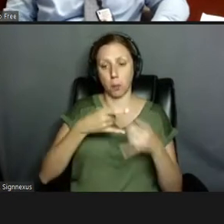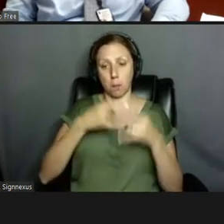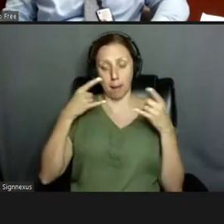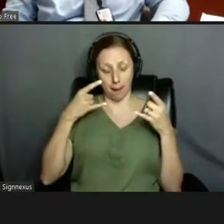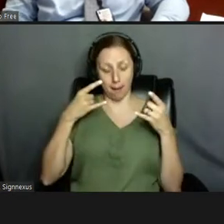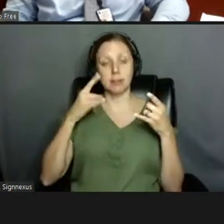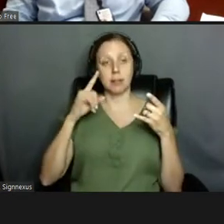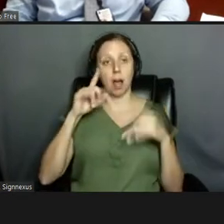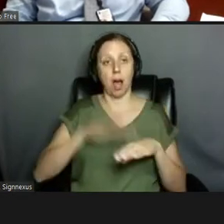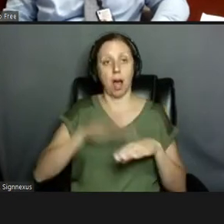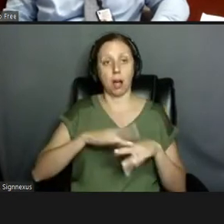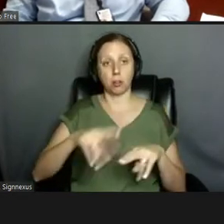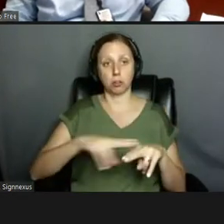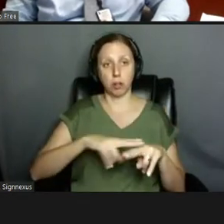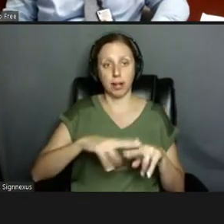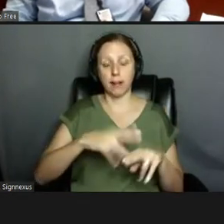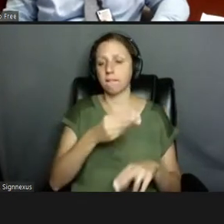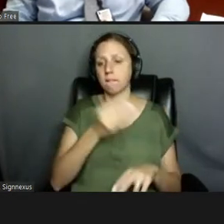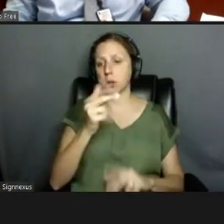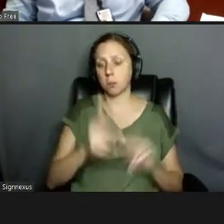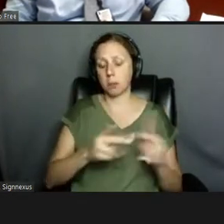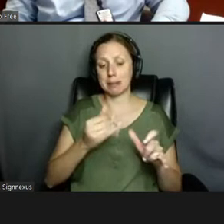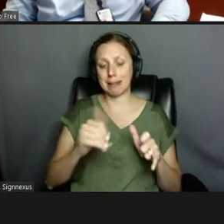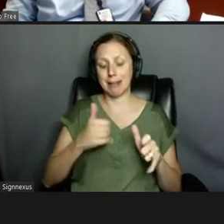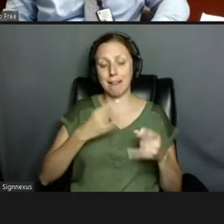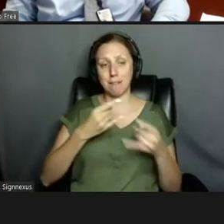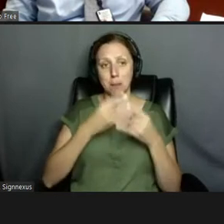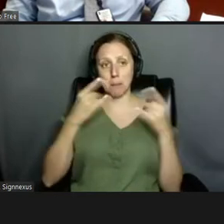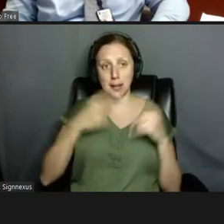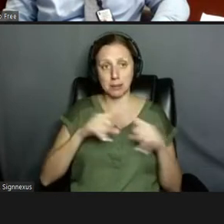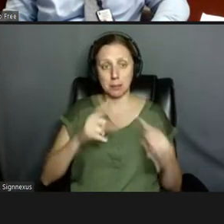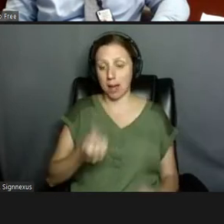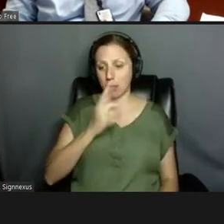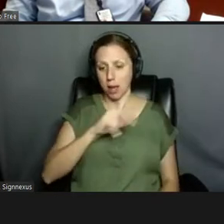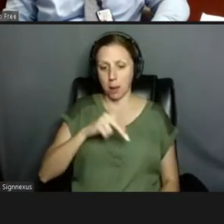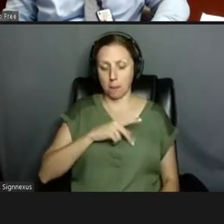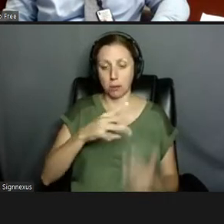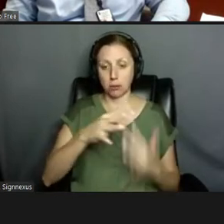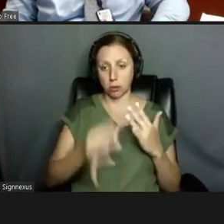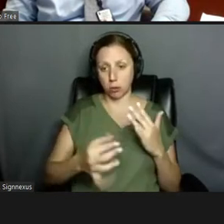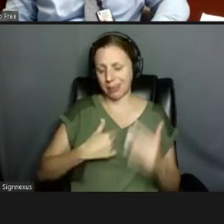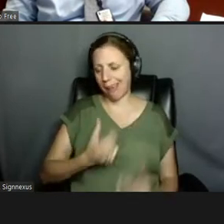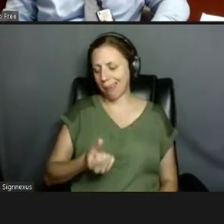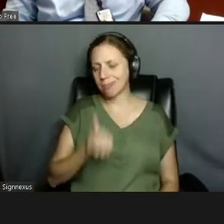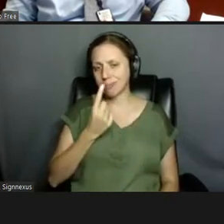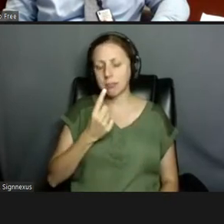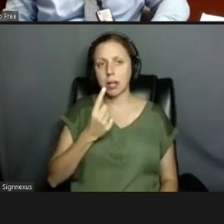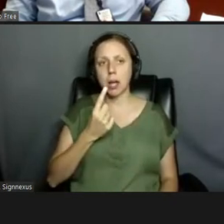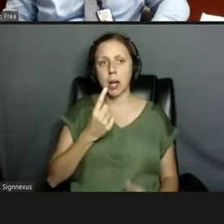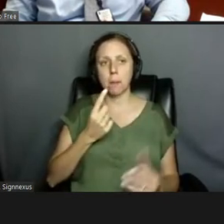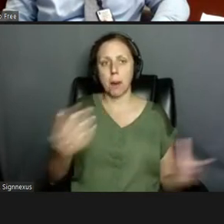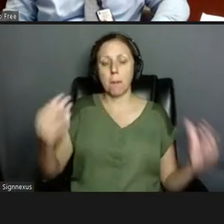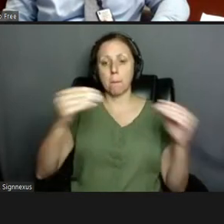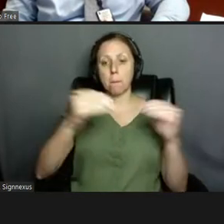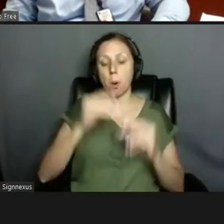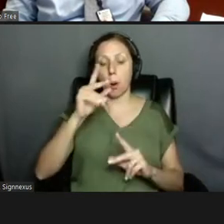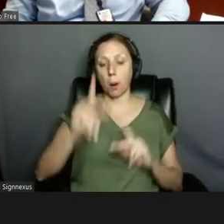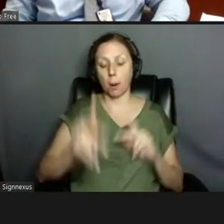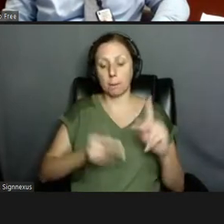very few people are still wearing masks. And while it is a personal choice, I guess, increased ridership at, you